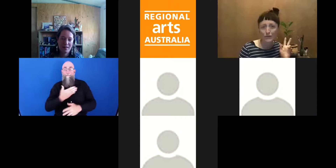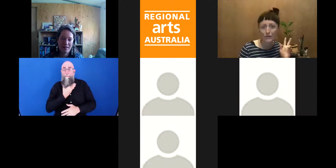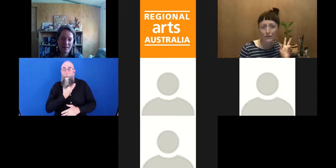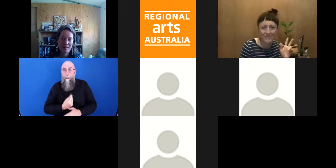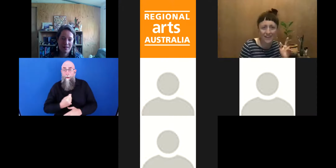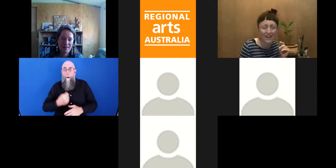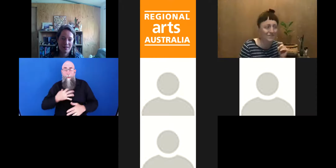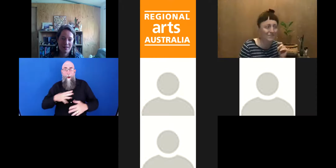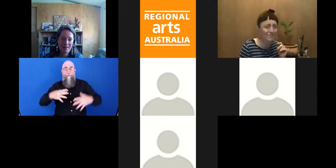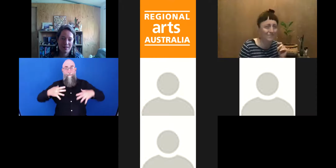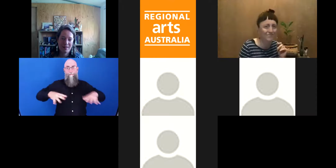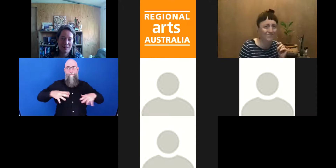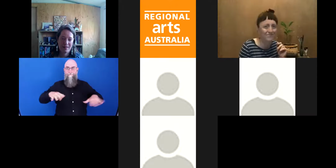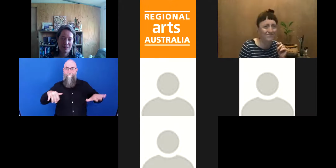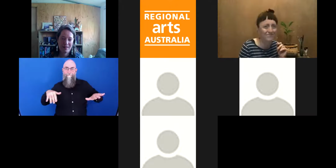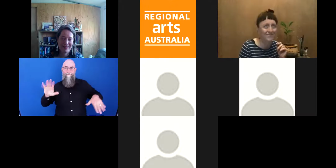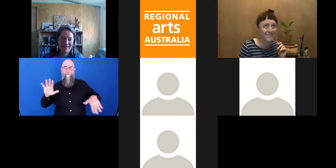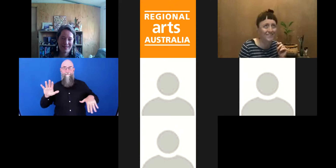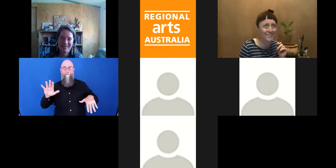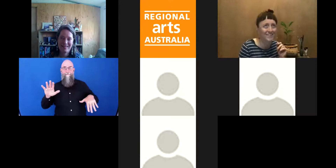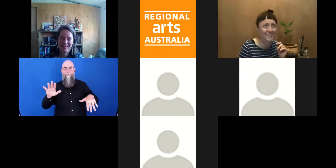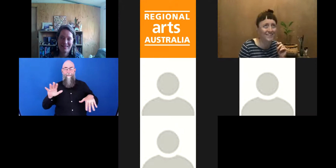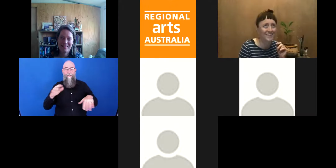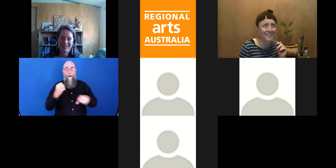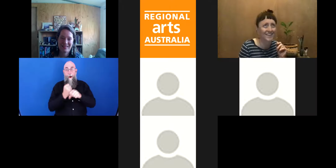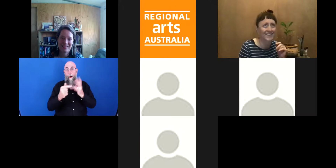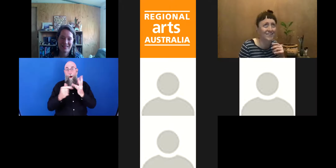interest in kind of gothic, um,